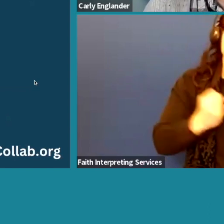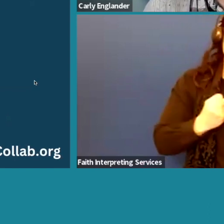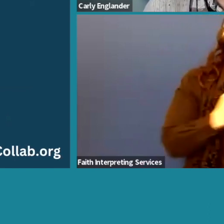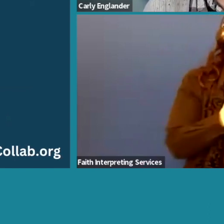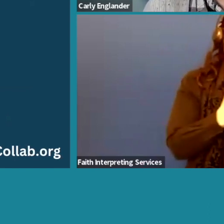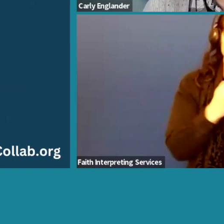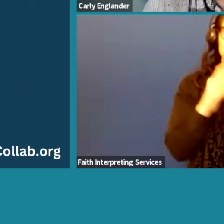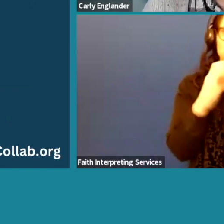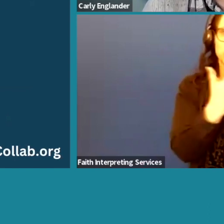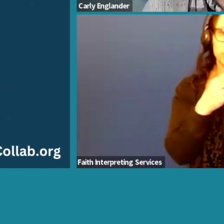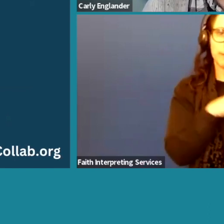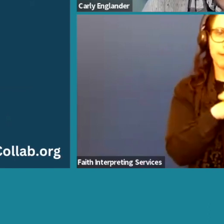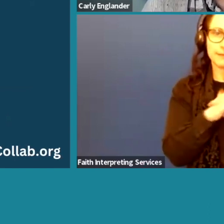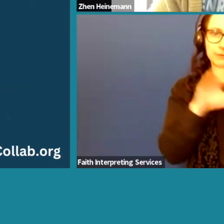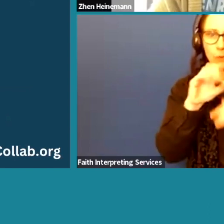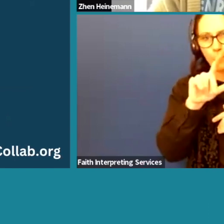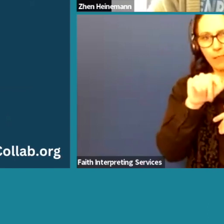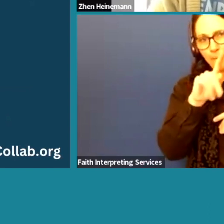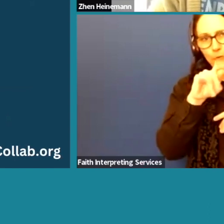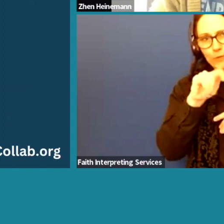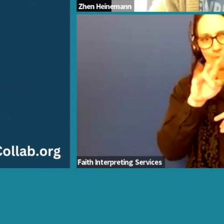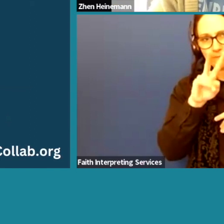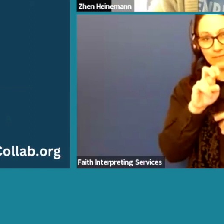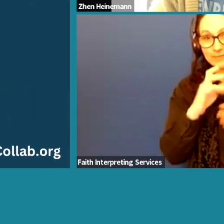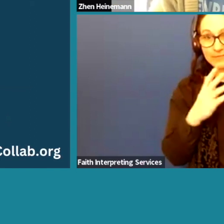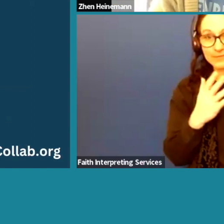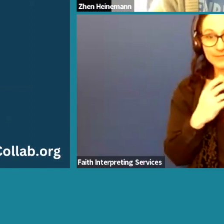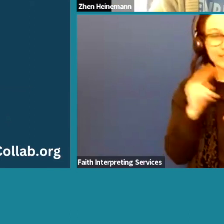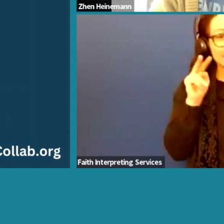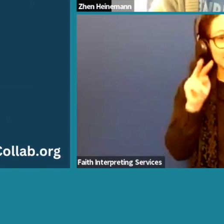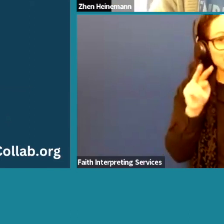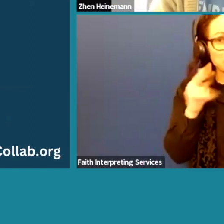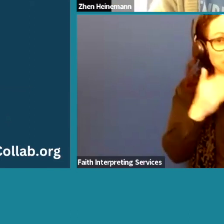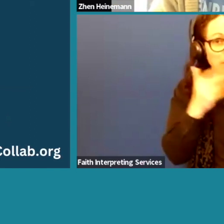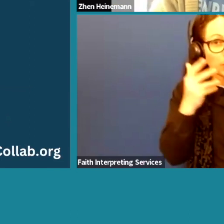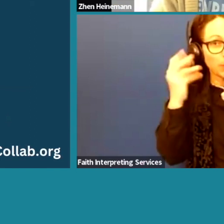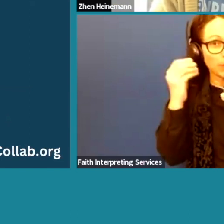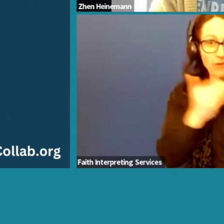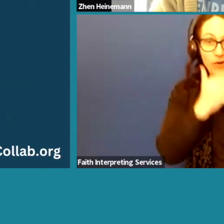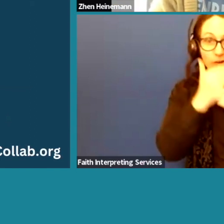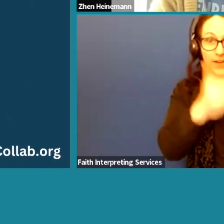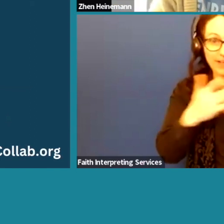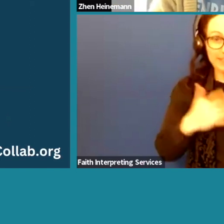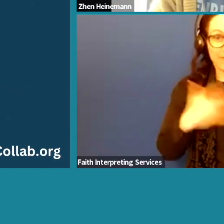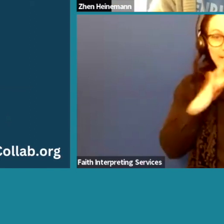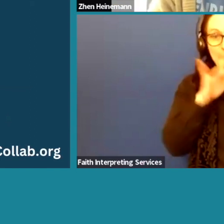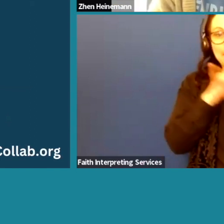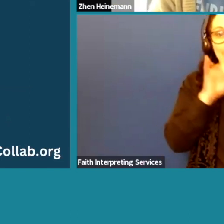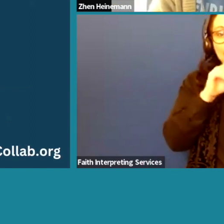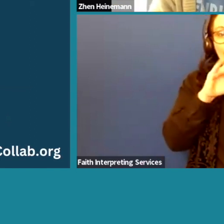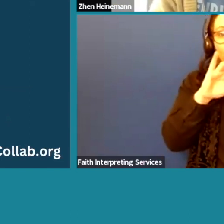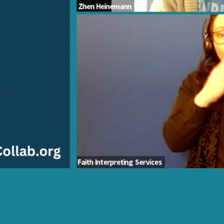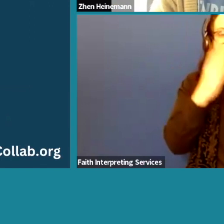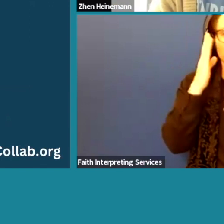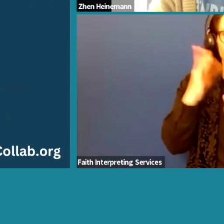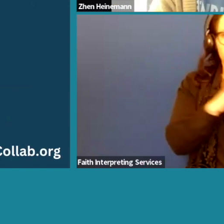Cultural Access Collaborative. And stay tuned, folks. Before you leave, our next event is going to be mid-March, and it's going to be tackling